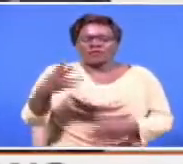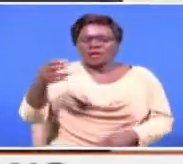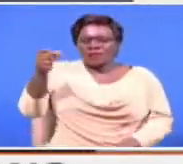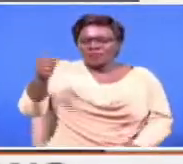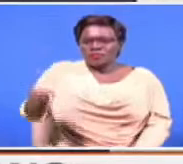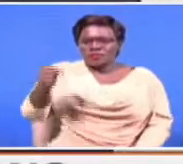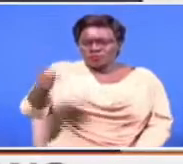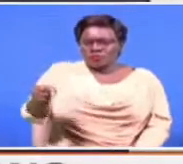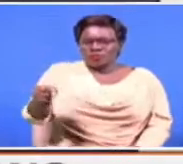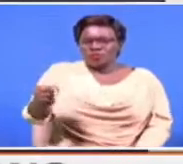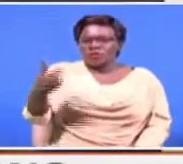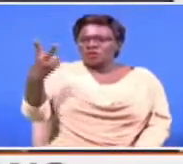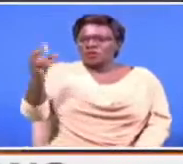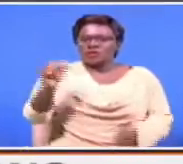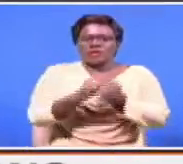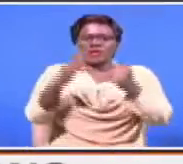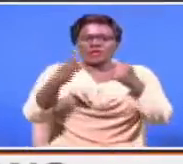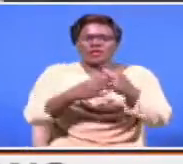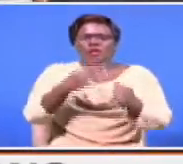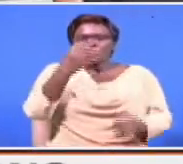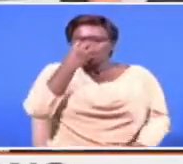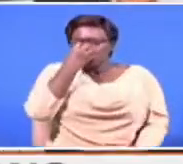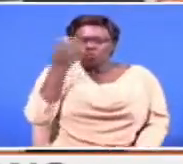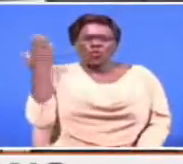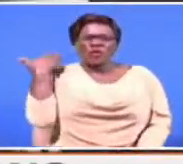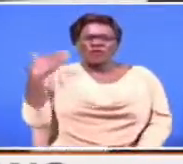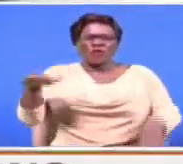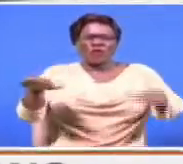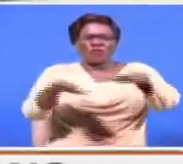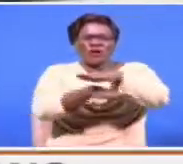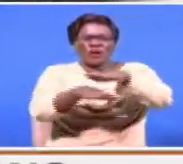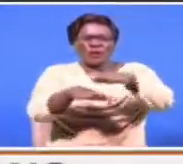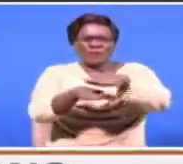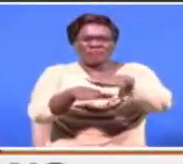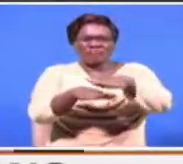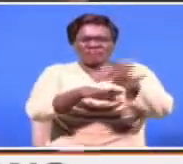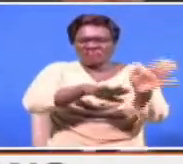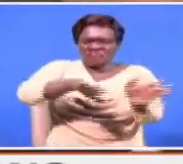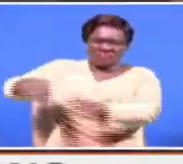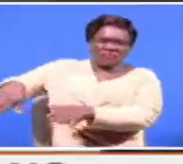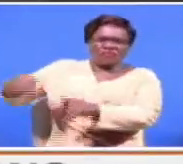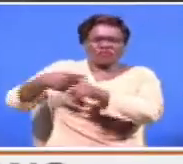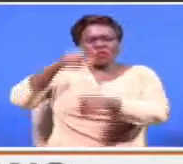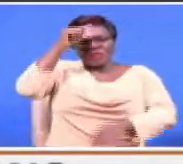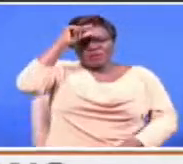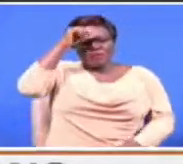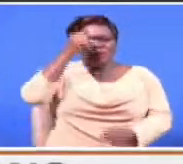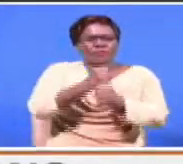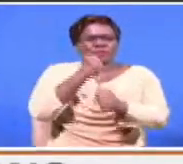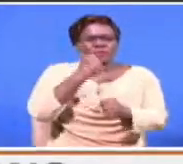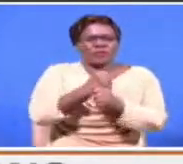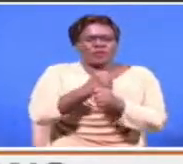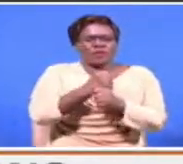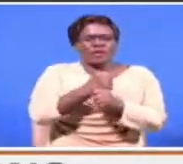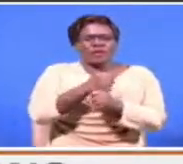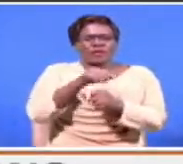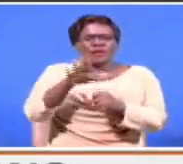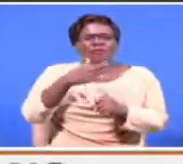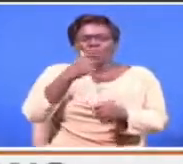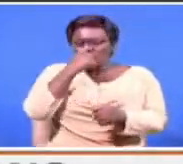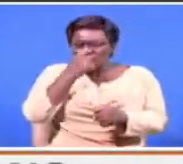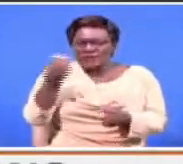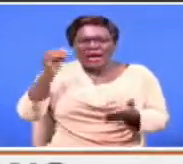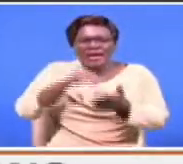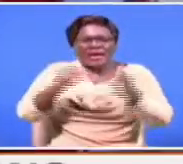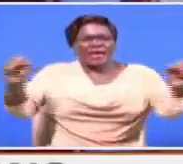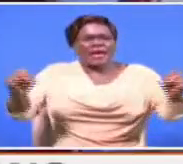2018 handshake, President William Ruto, then serving as the DP, was sidelined from the government operations and that they do not wish for a